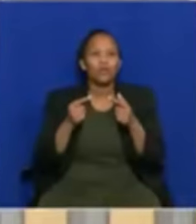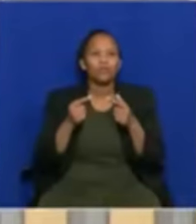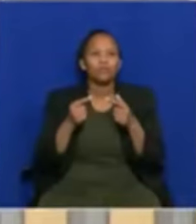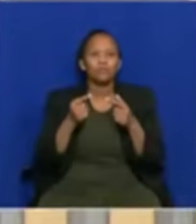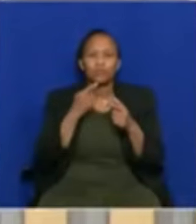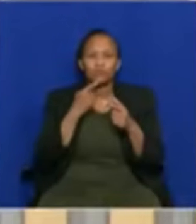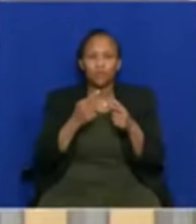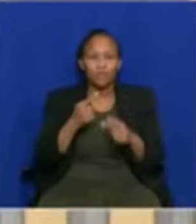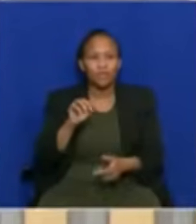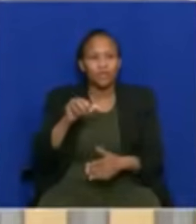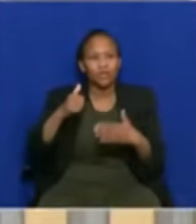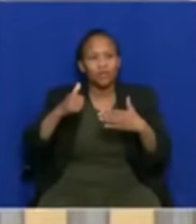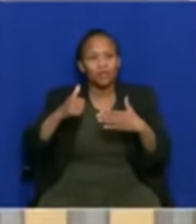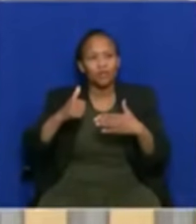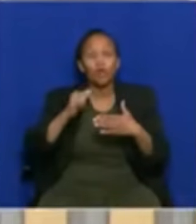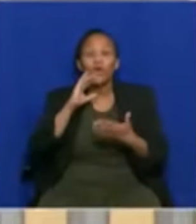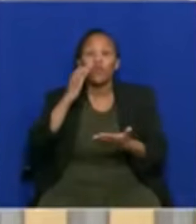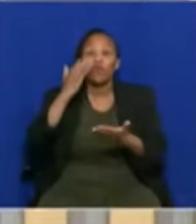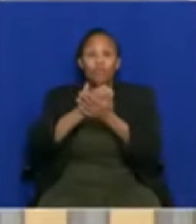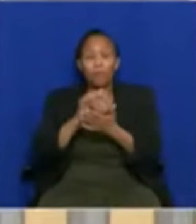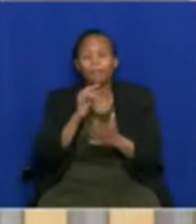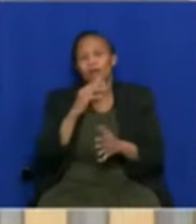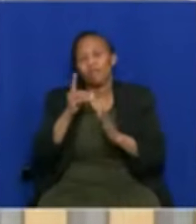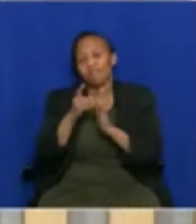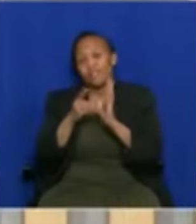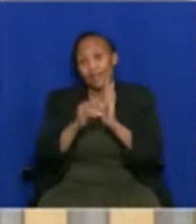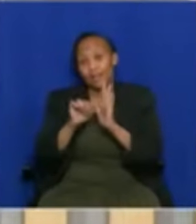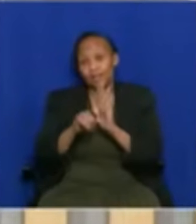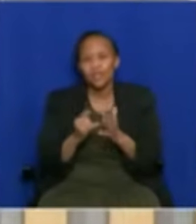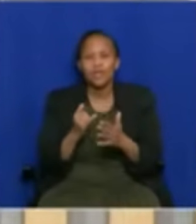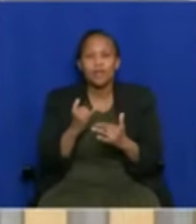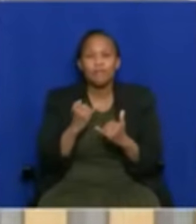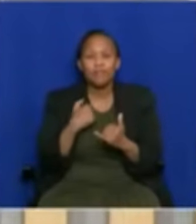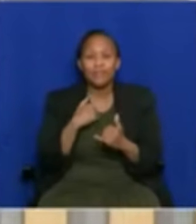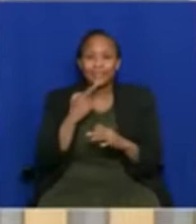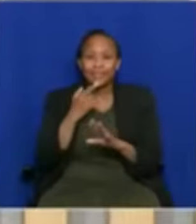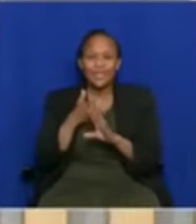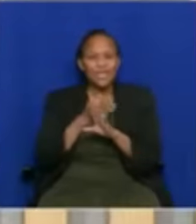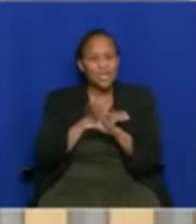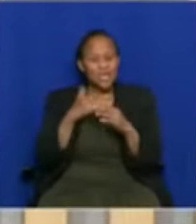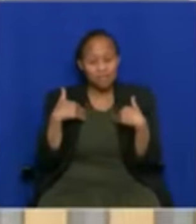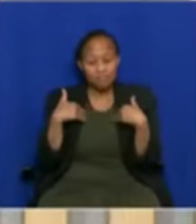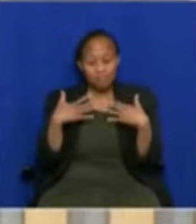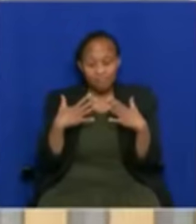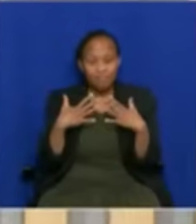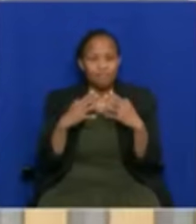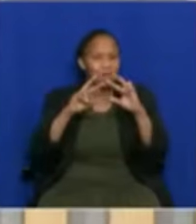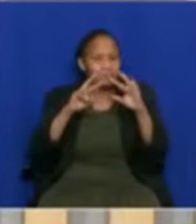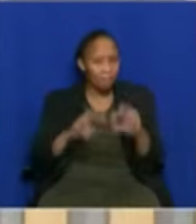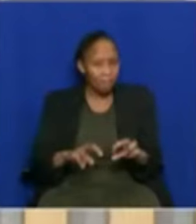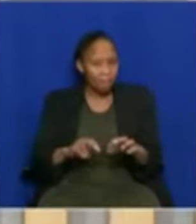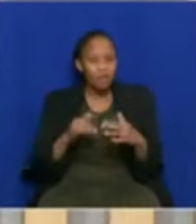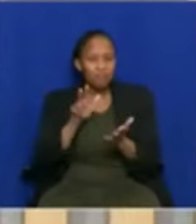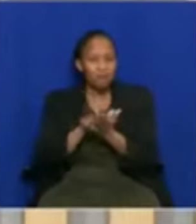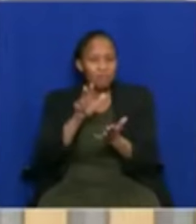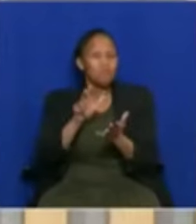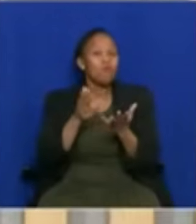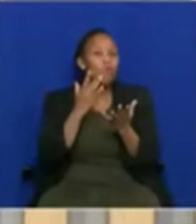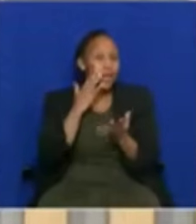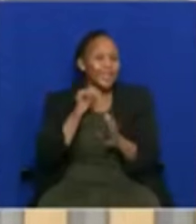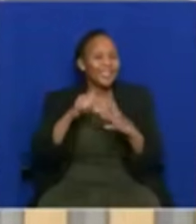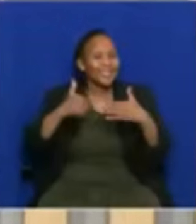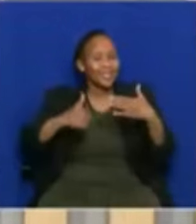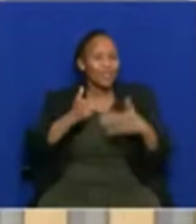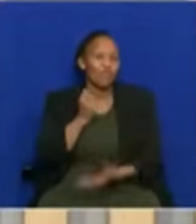would answer you this way is that the preliminary investigation approval on the 6th of December, and we would have been